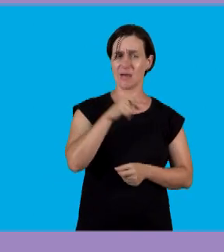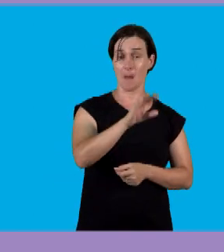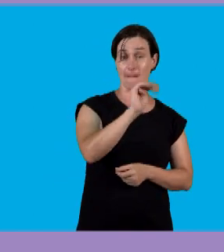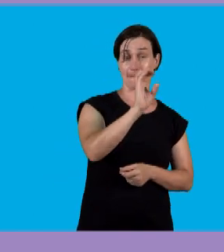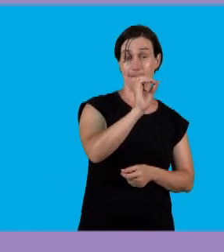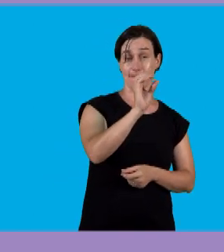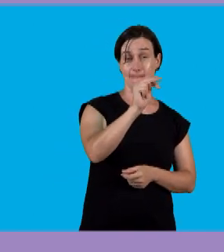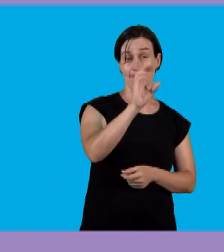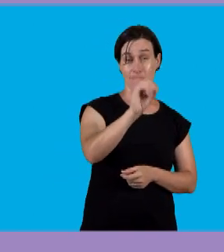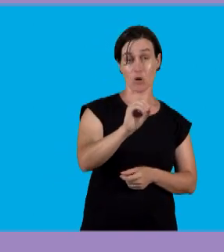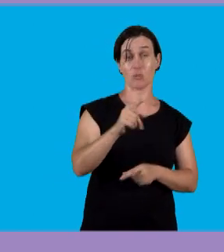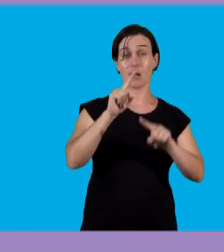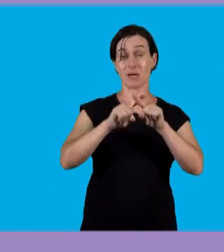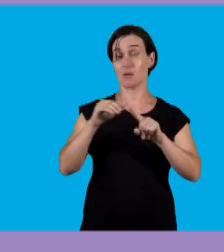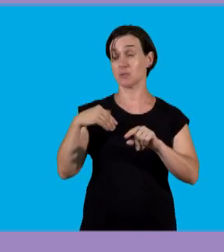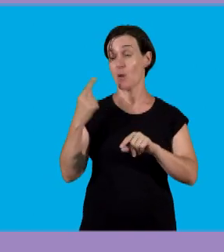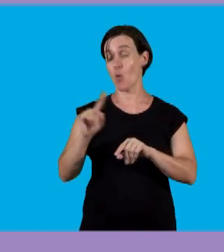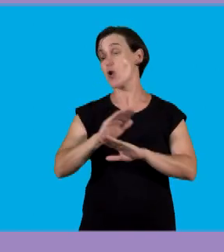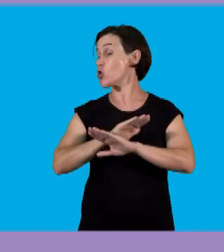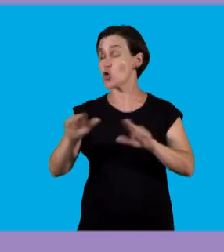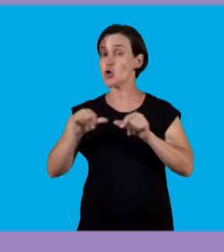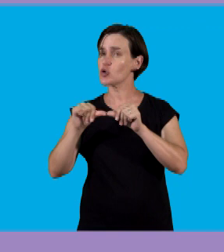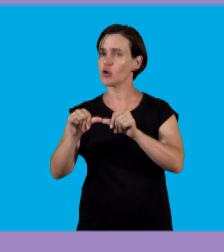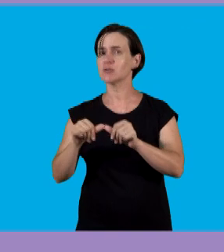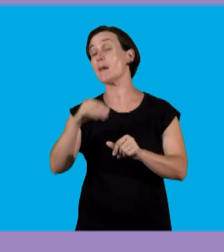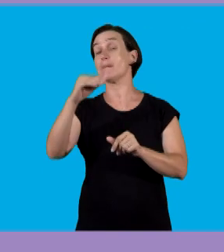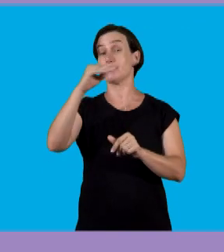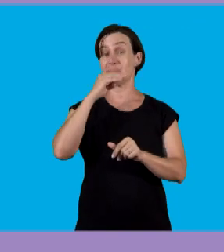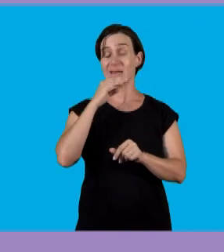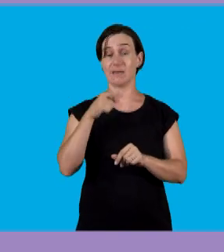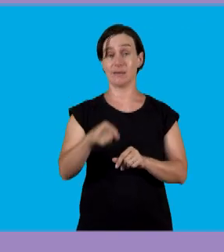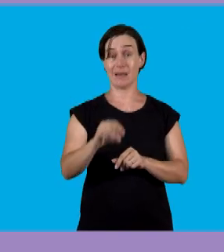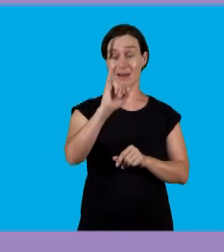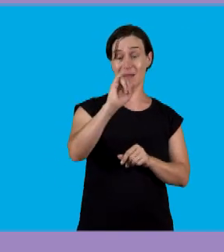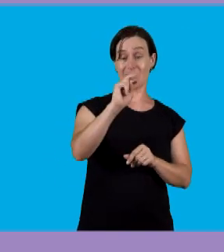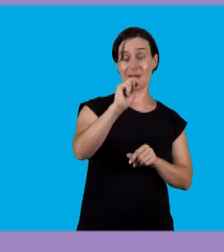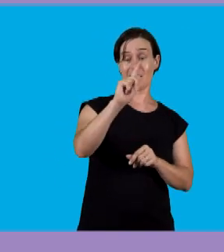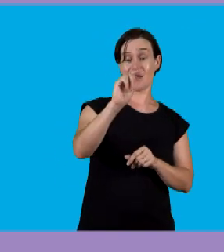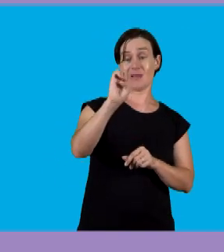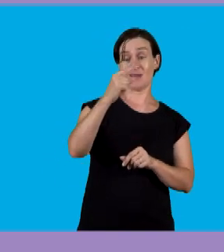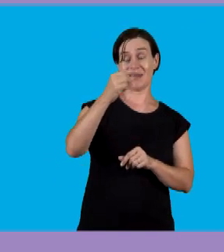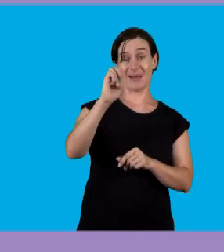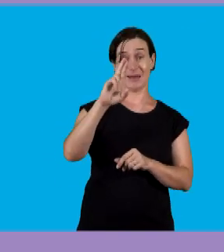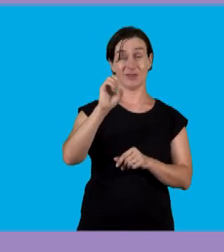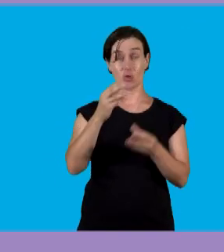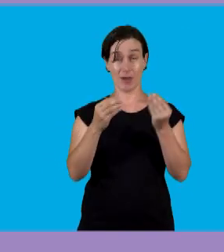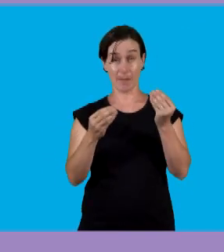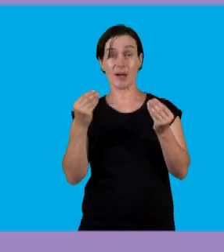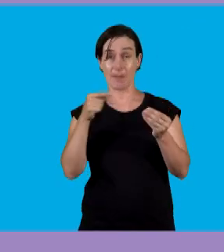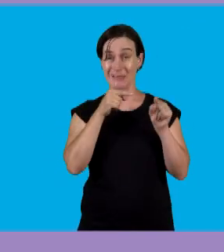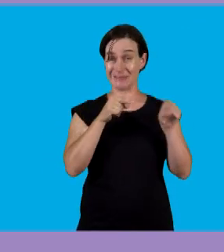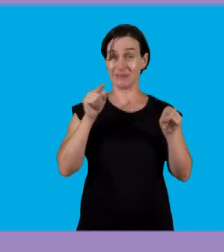monomial with a non-constant monomial, we multiply the integers together and then we multiply